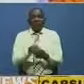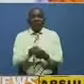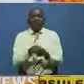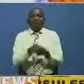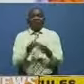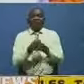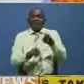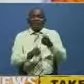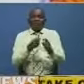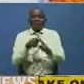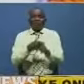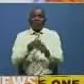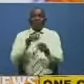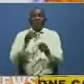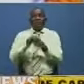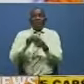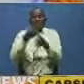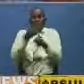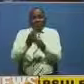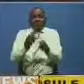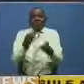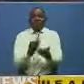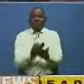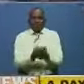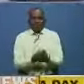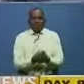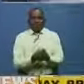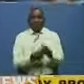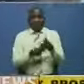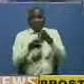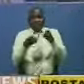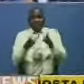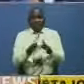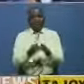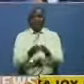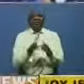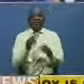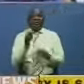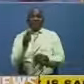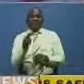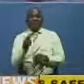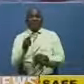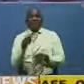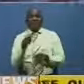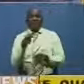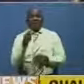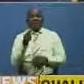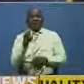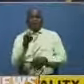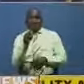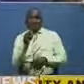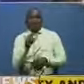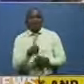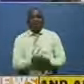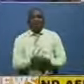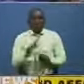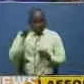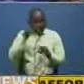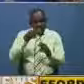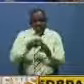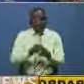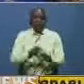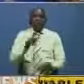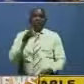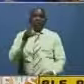retooling from internally generated fund. The Deputy Director of TV at the Ghana Broadcasting Corporation, Mr.